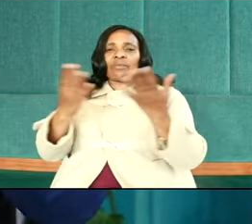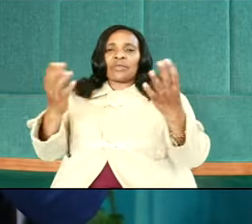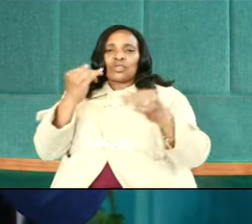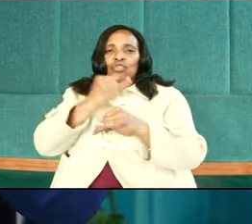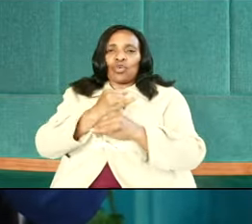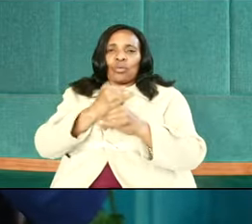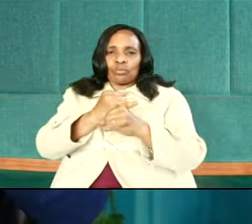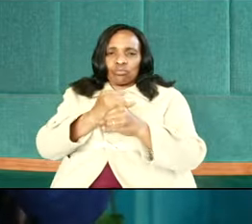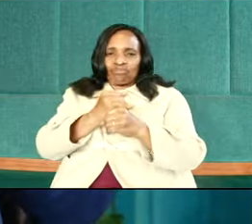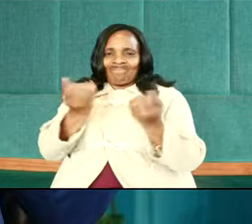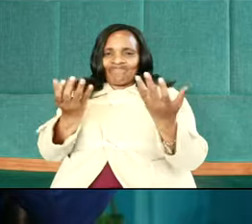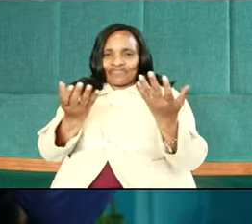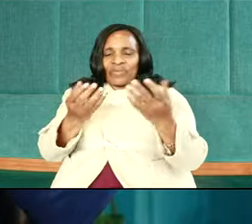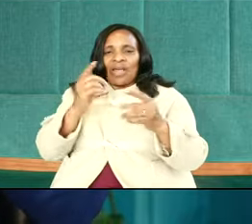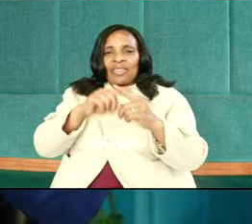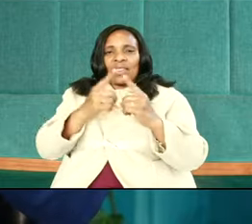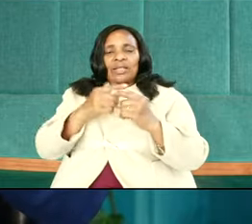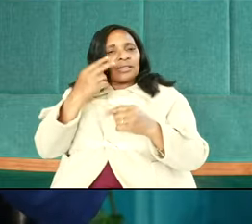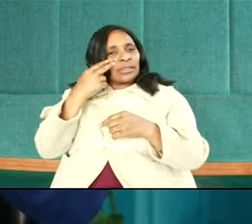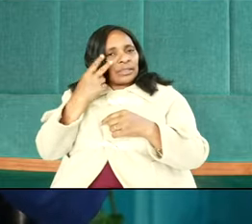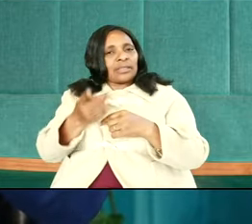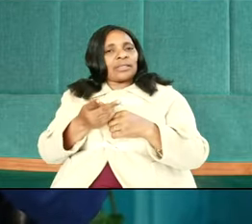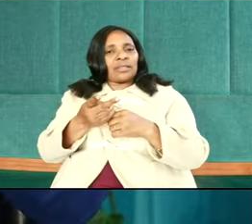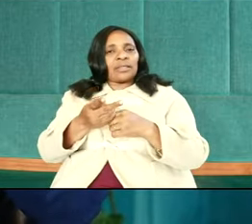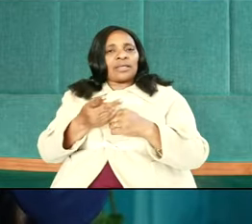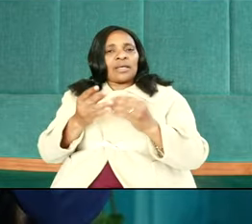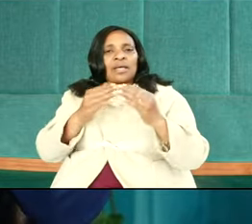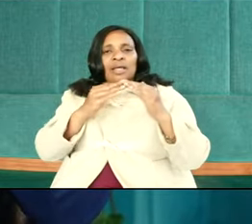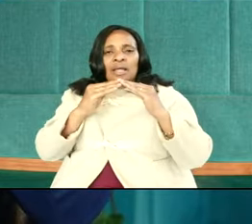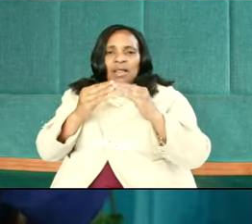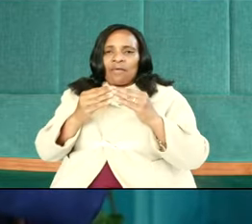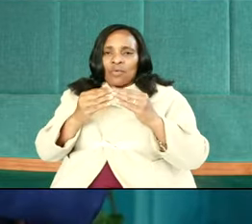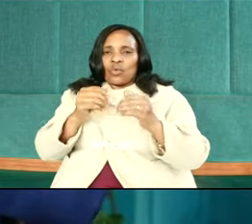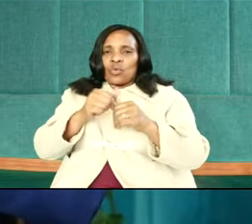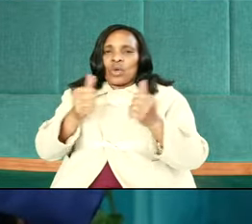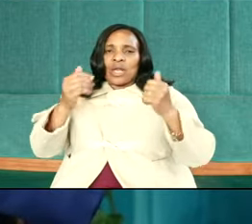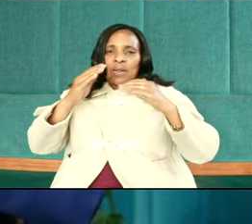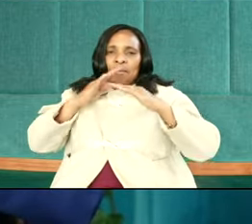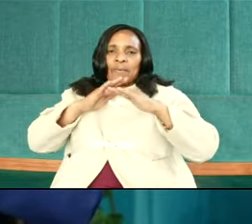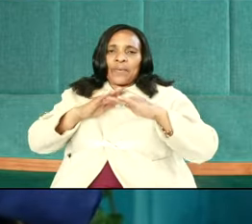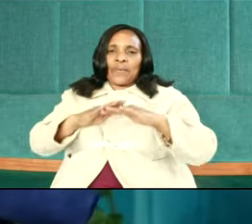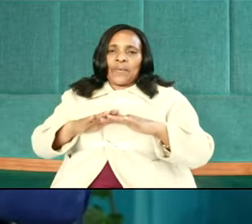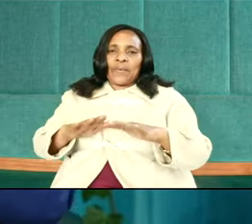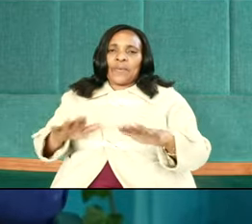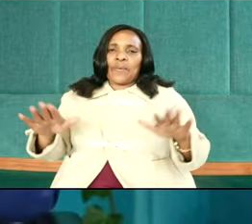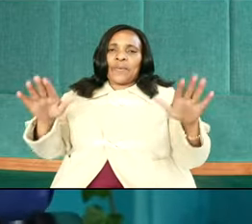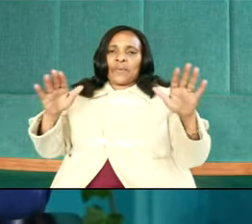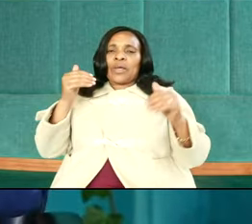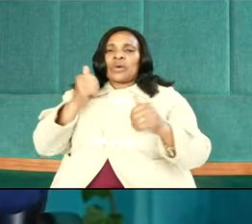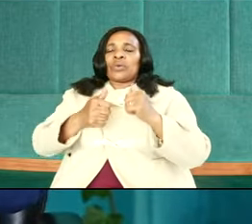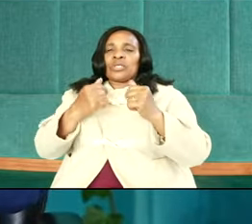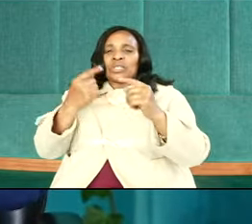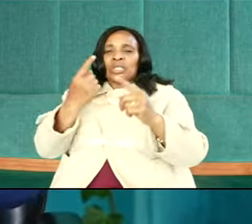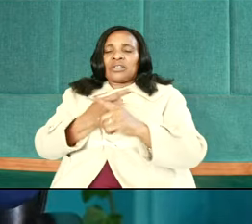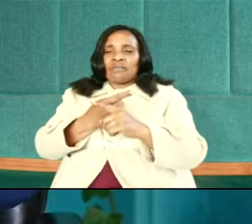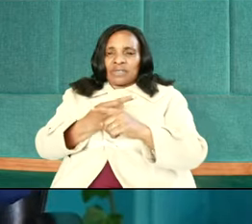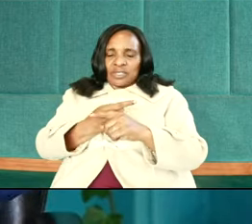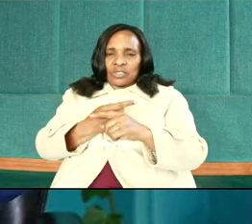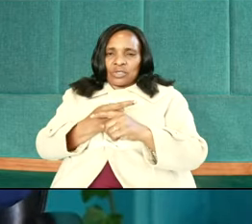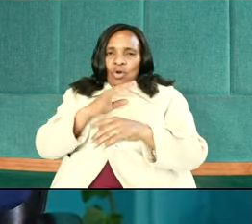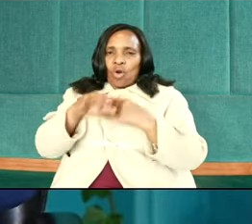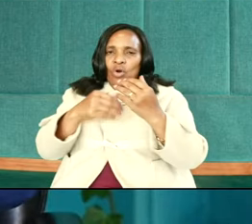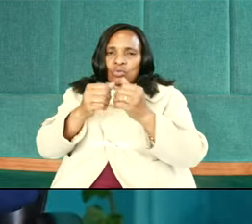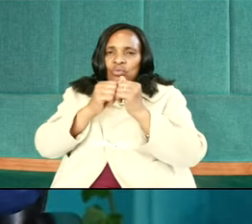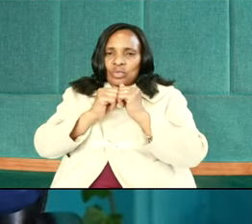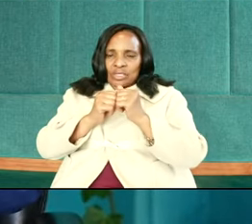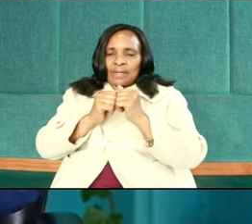do. Then we see that he feels encouraged now, which is a different set altogether.